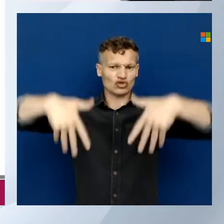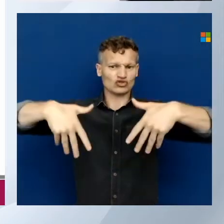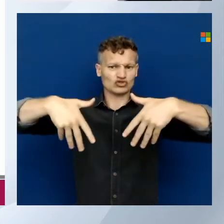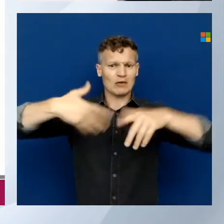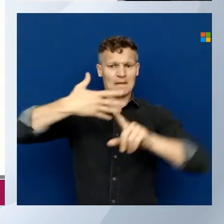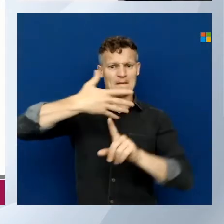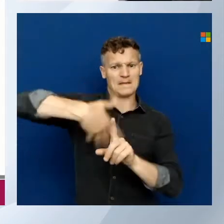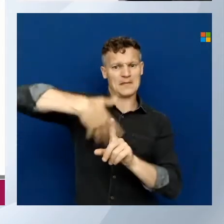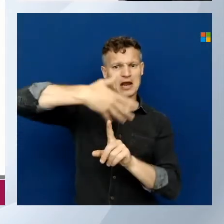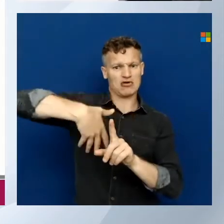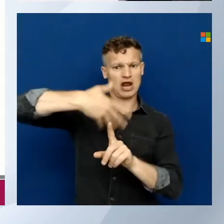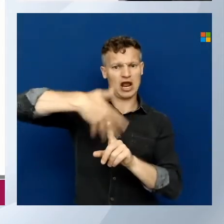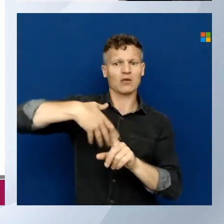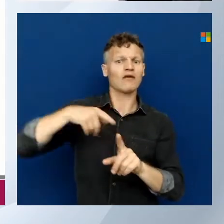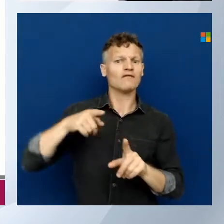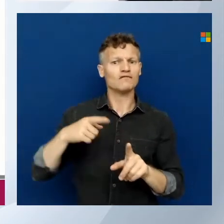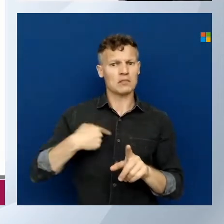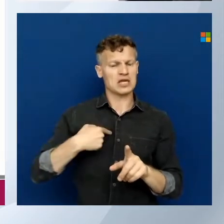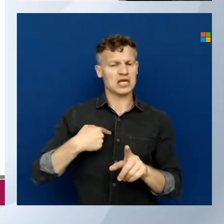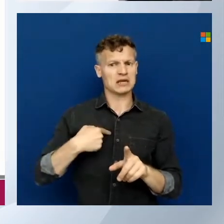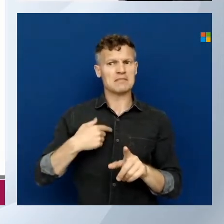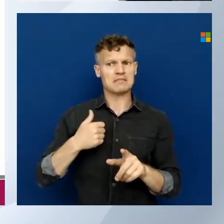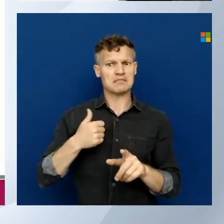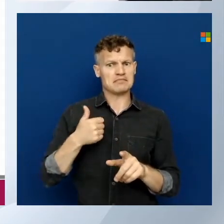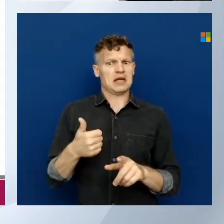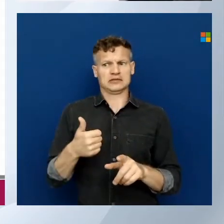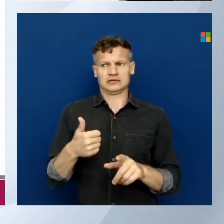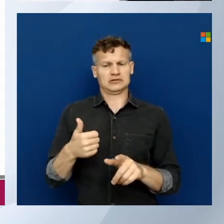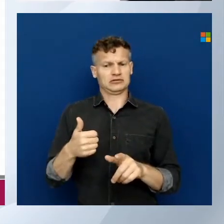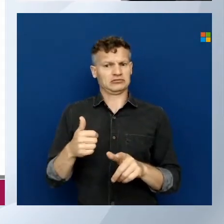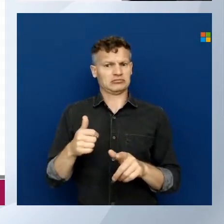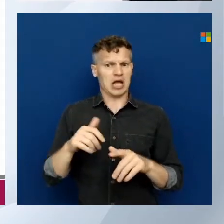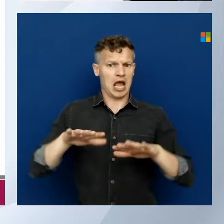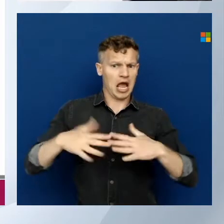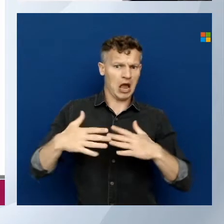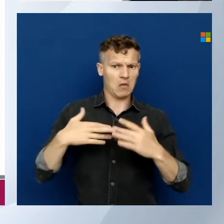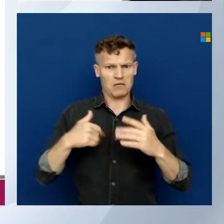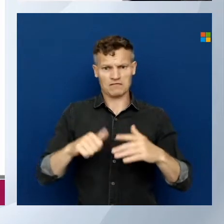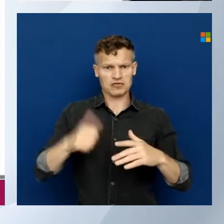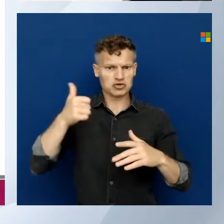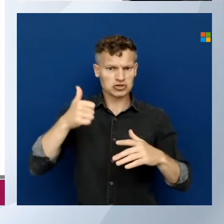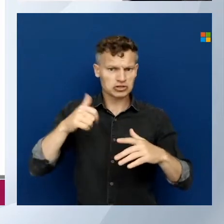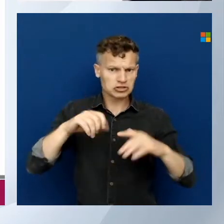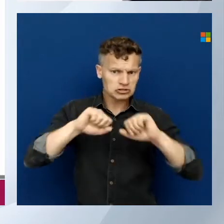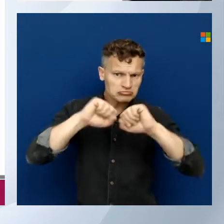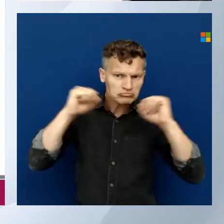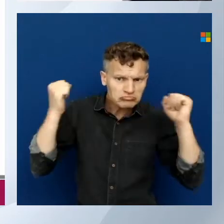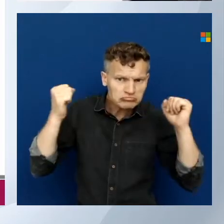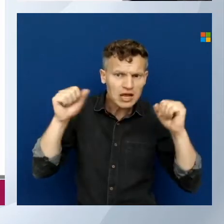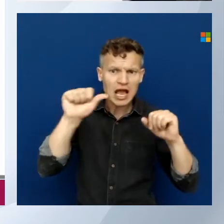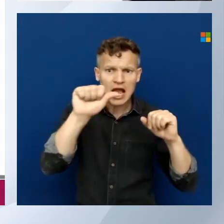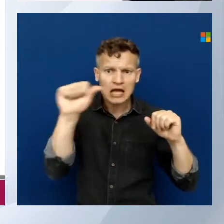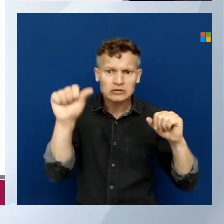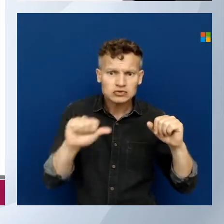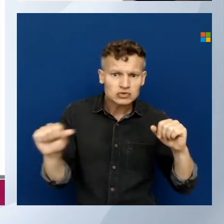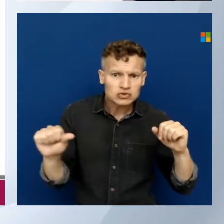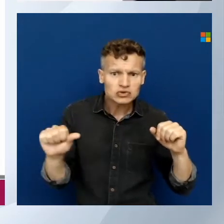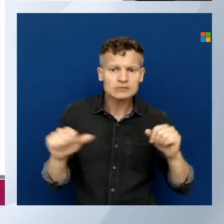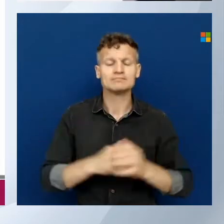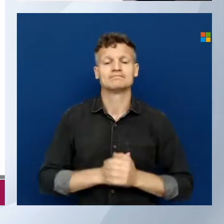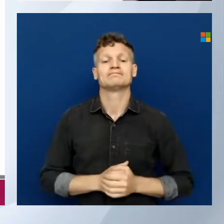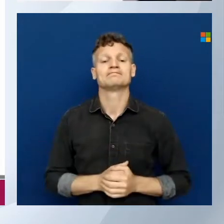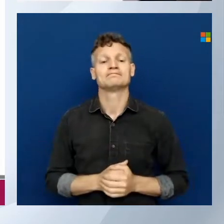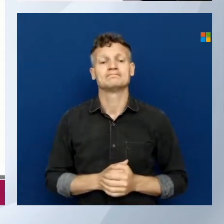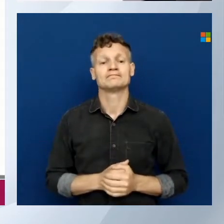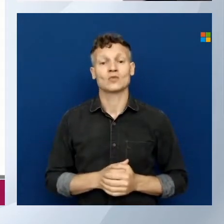to get acquainted with Azure and the Azure services. So for this presentation, the focus is